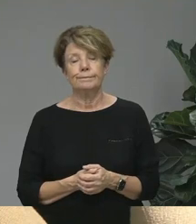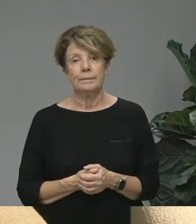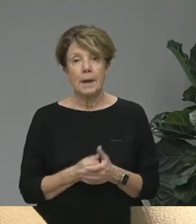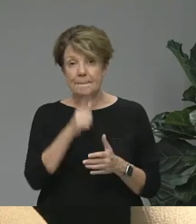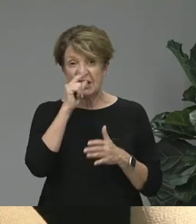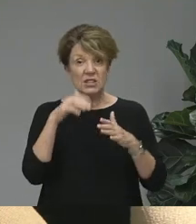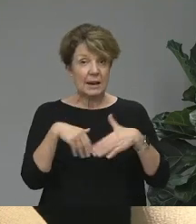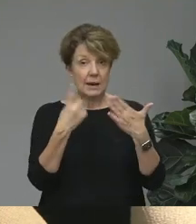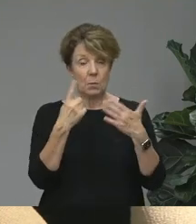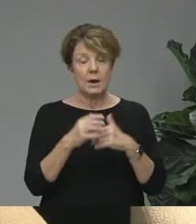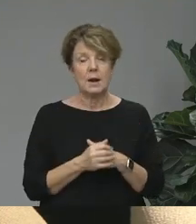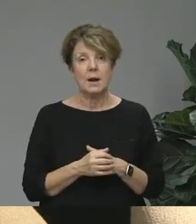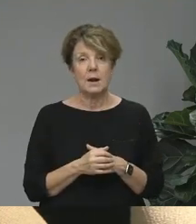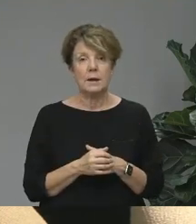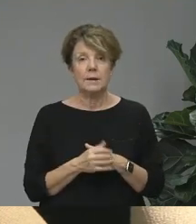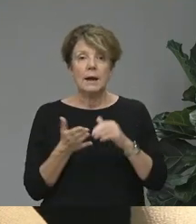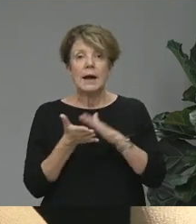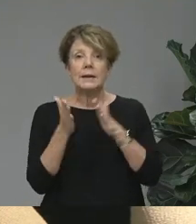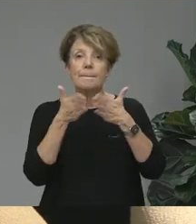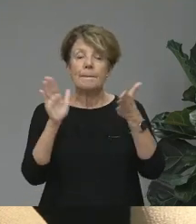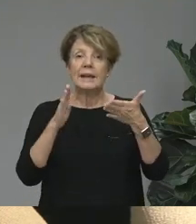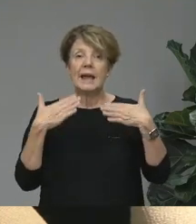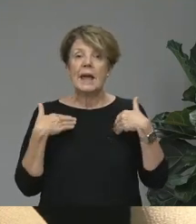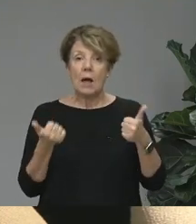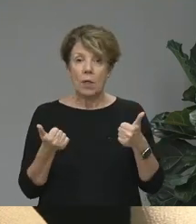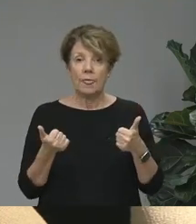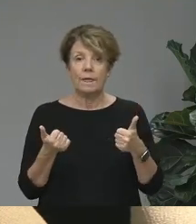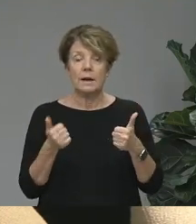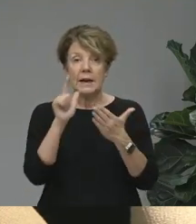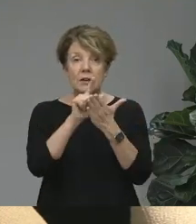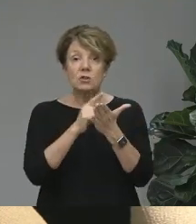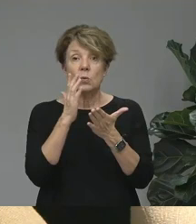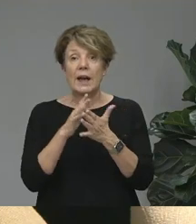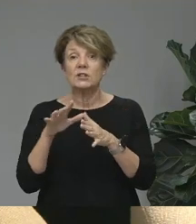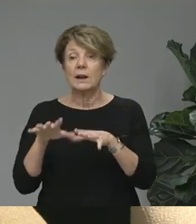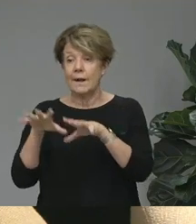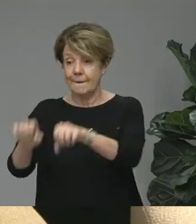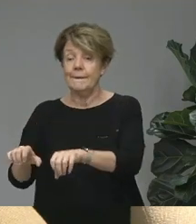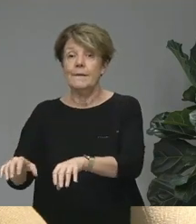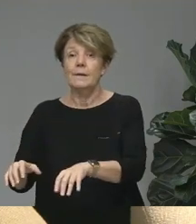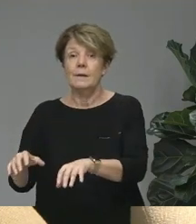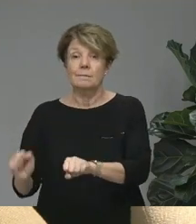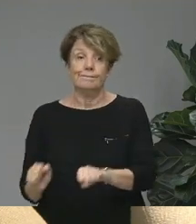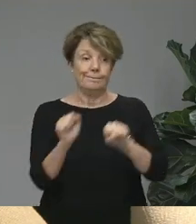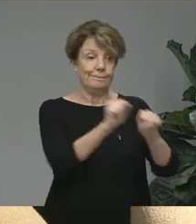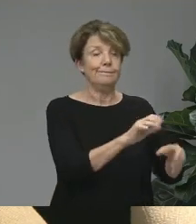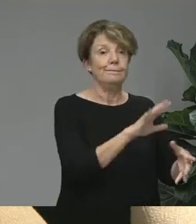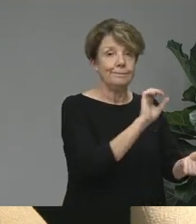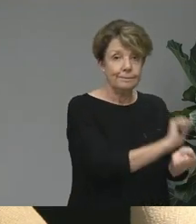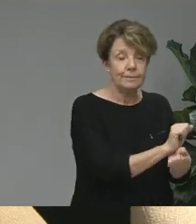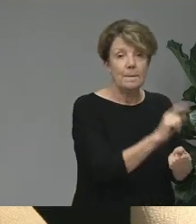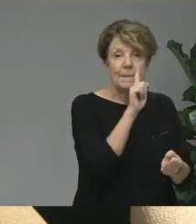potentially anybody under public health legislation to detain people on the basis of what they might